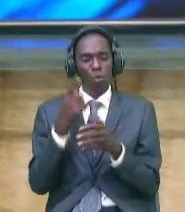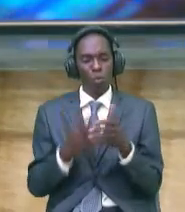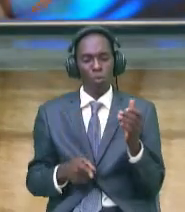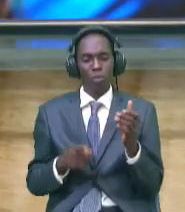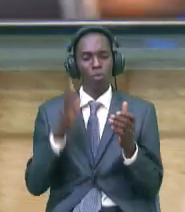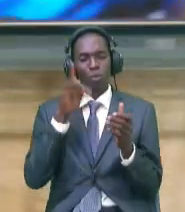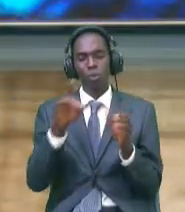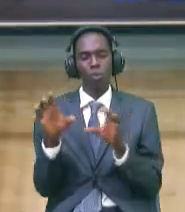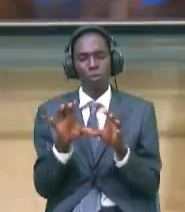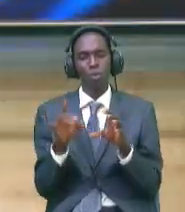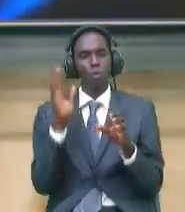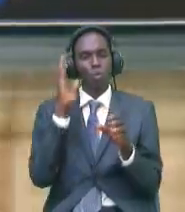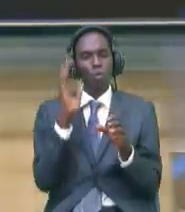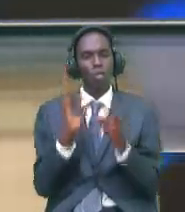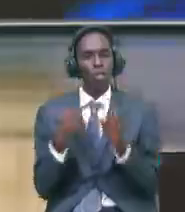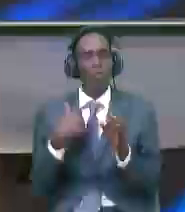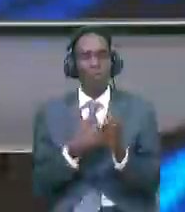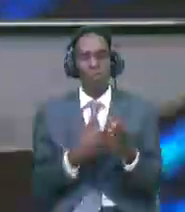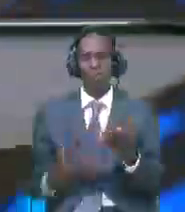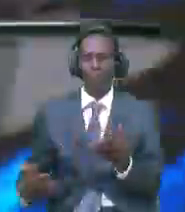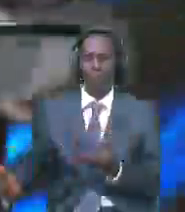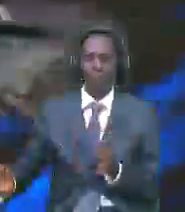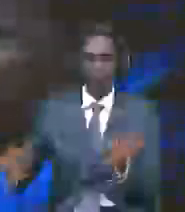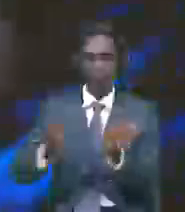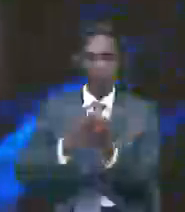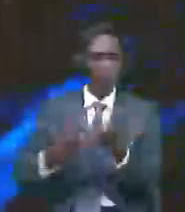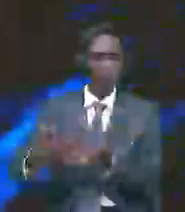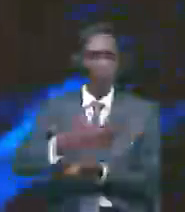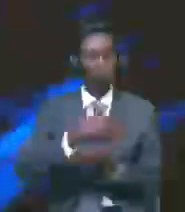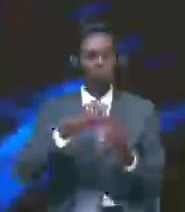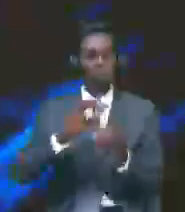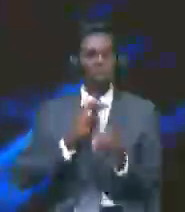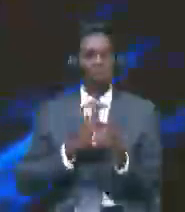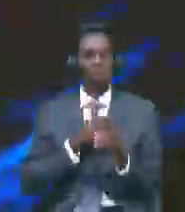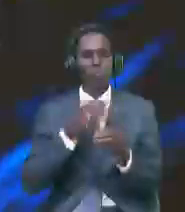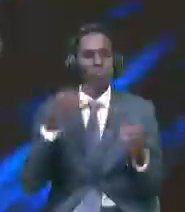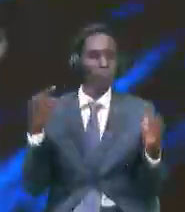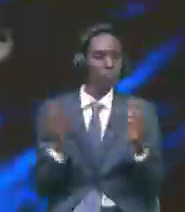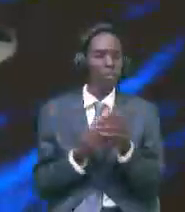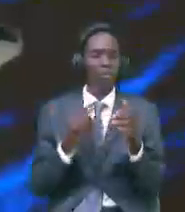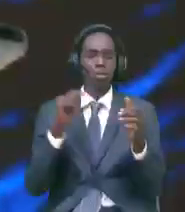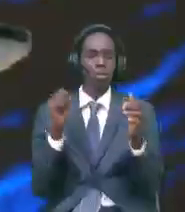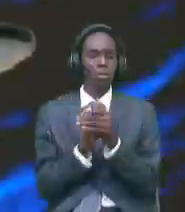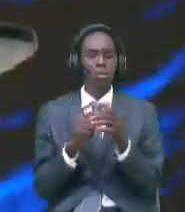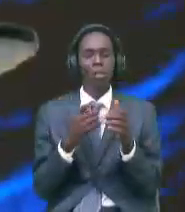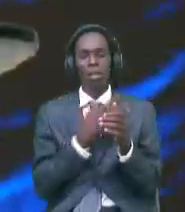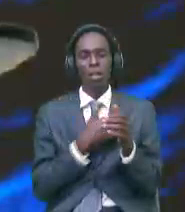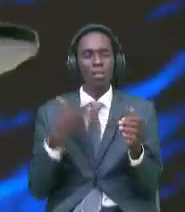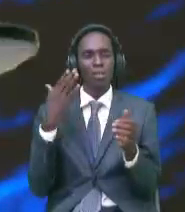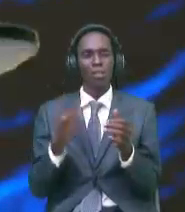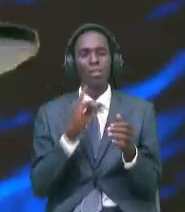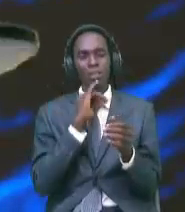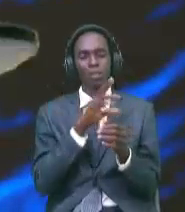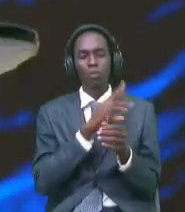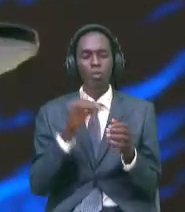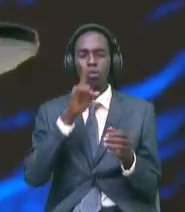Lord? If we gather in our thousands in great gatherings, and there is no real conversion,